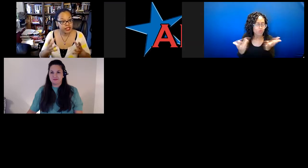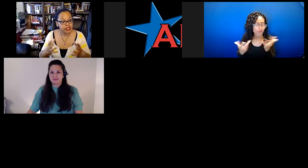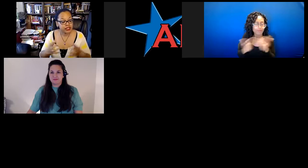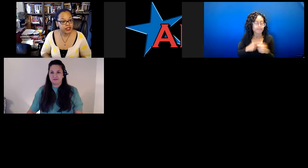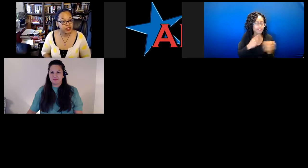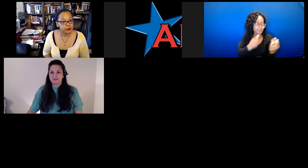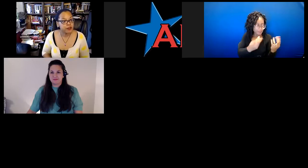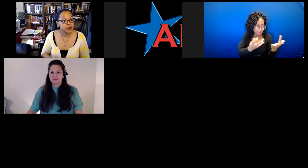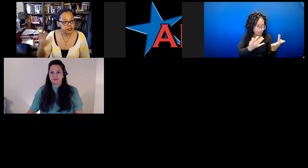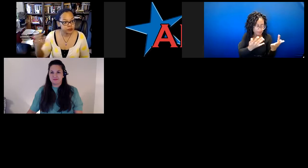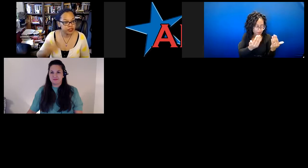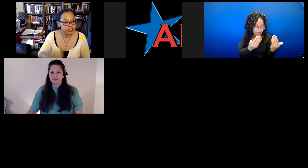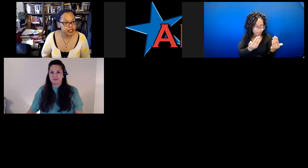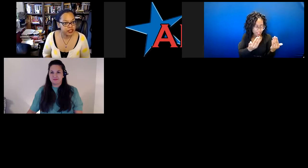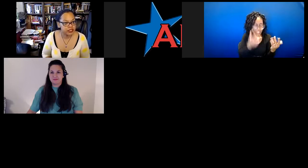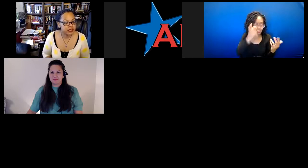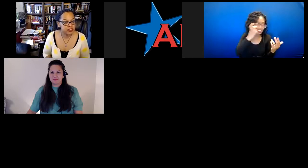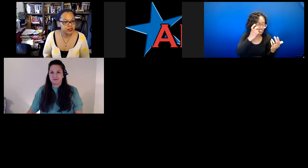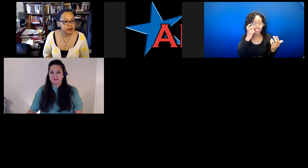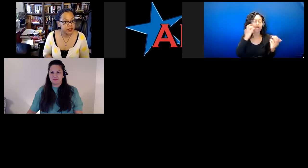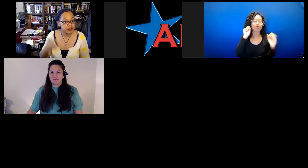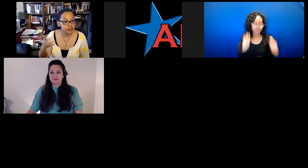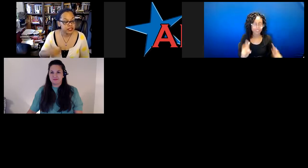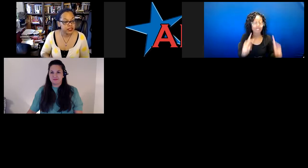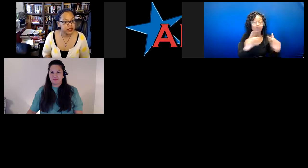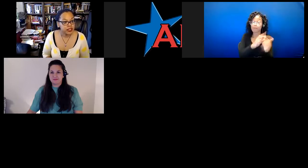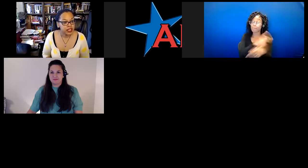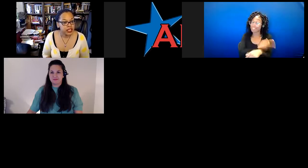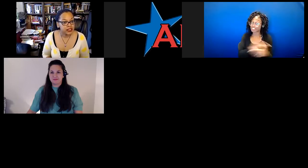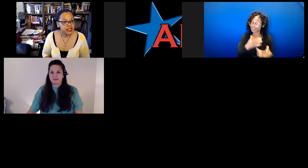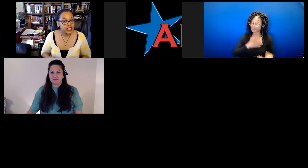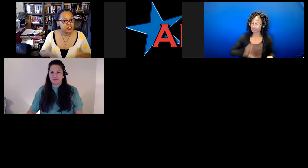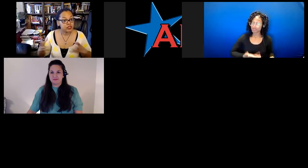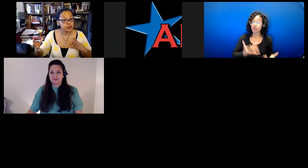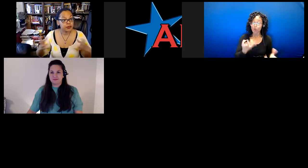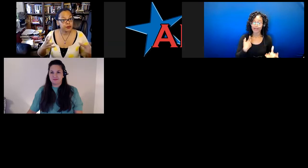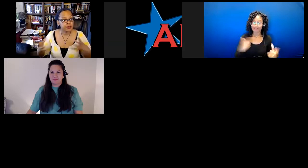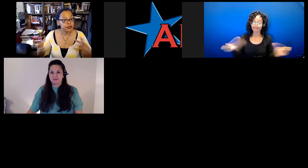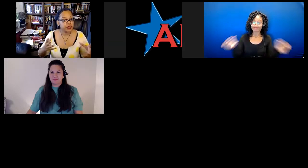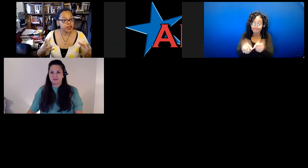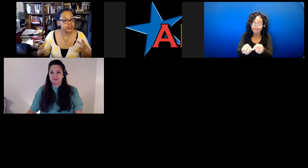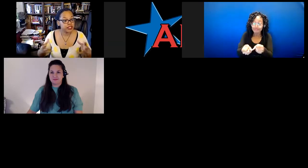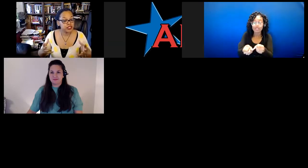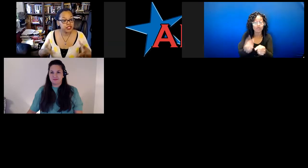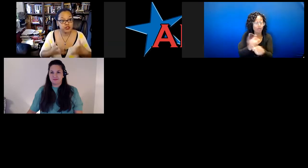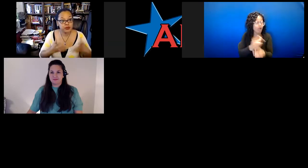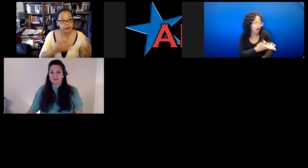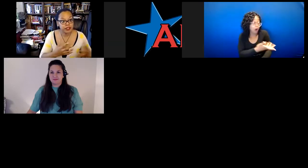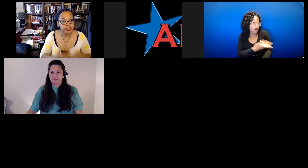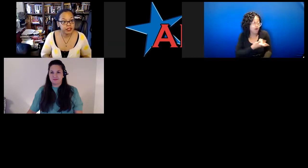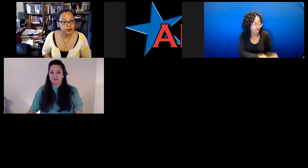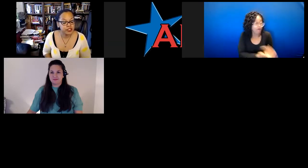the meeting, of course, with the consent of the patient or client, and they sort of broker a conversation. They